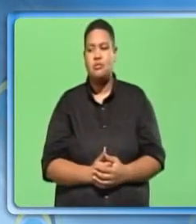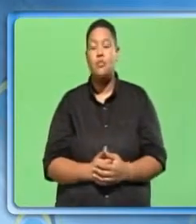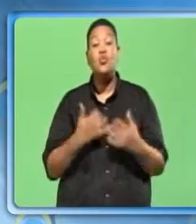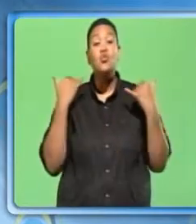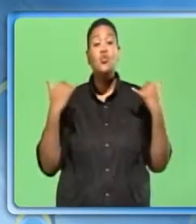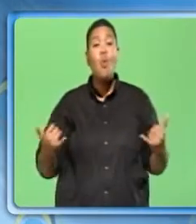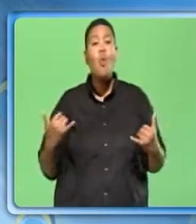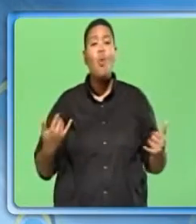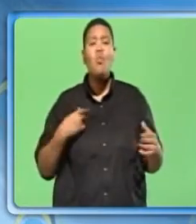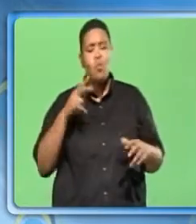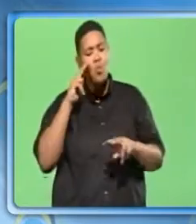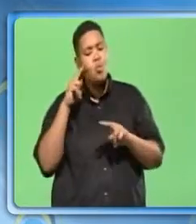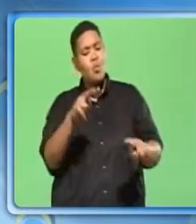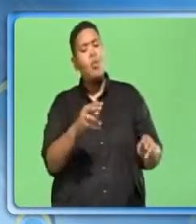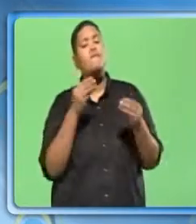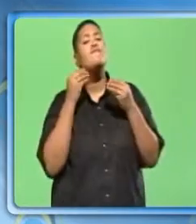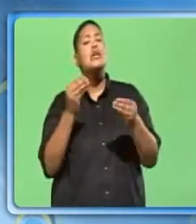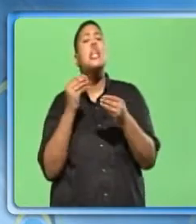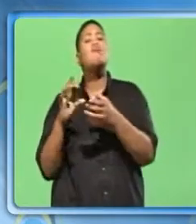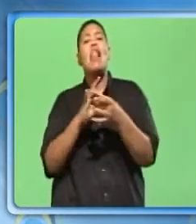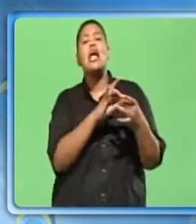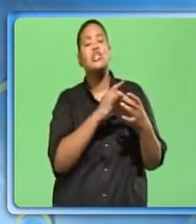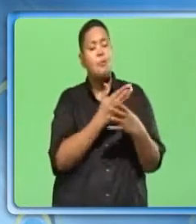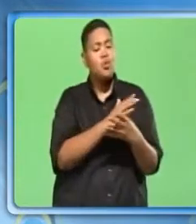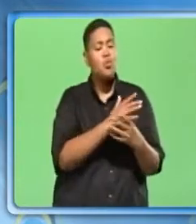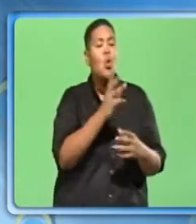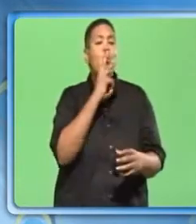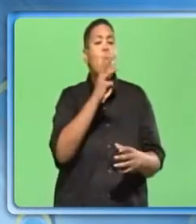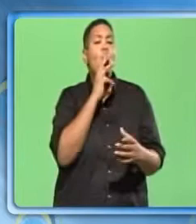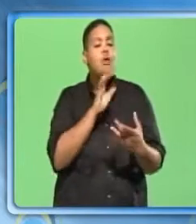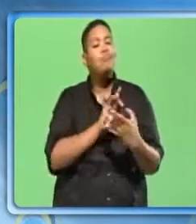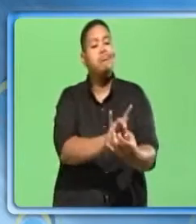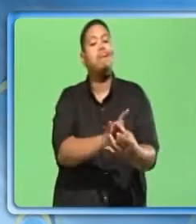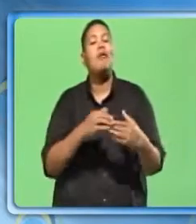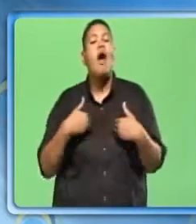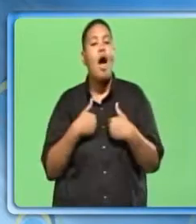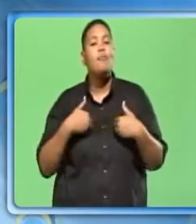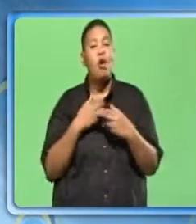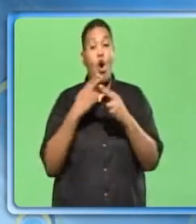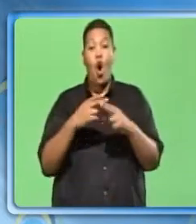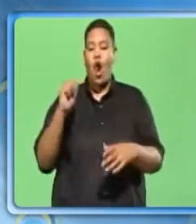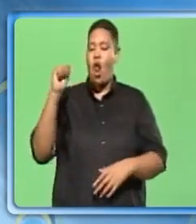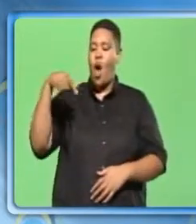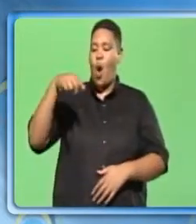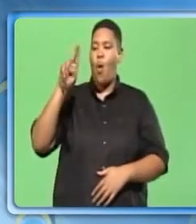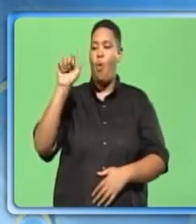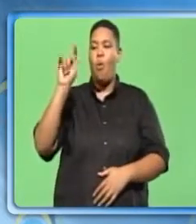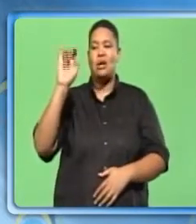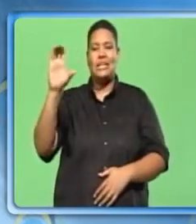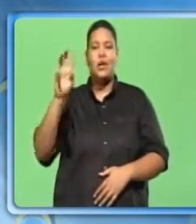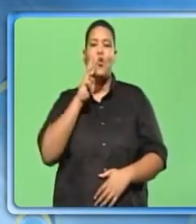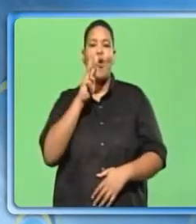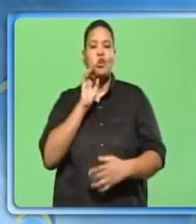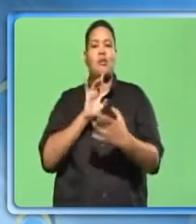Now let us look at the feeding relationships between water-based, that is, aquatic animals.